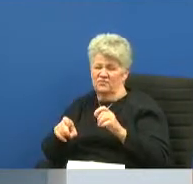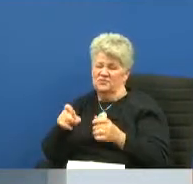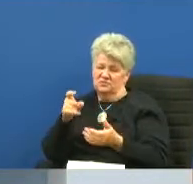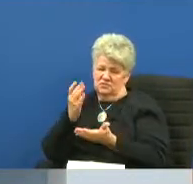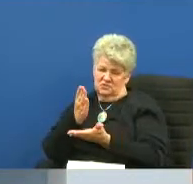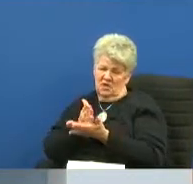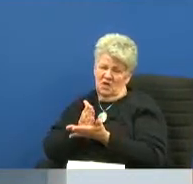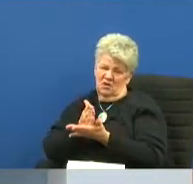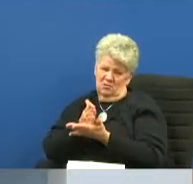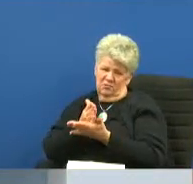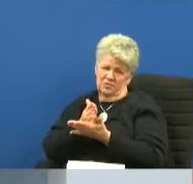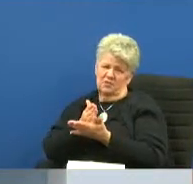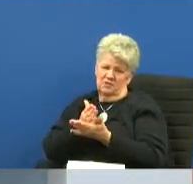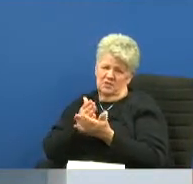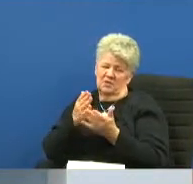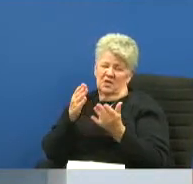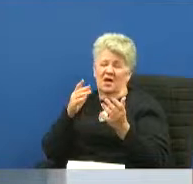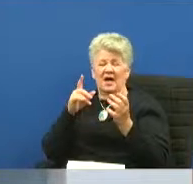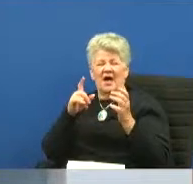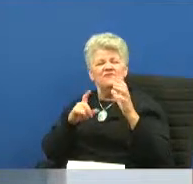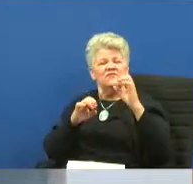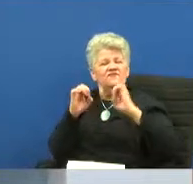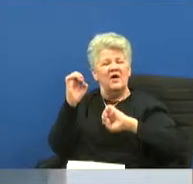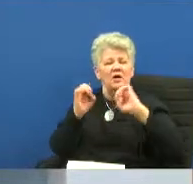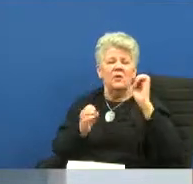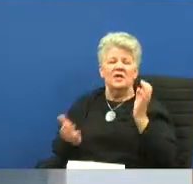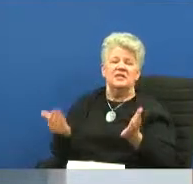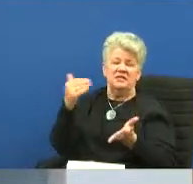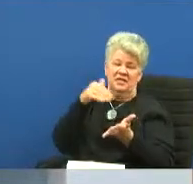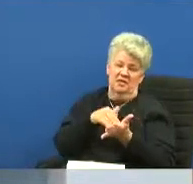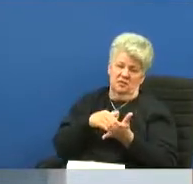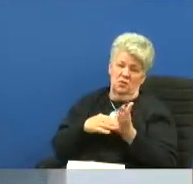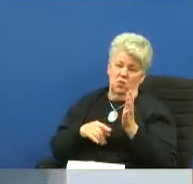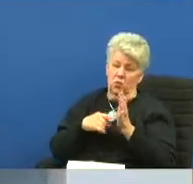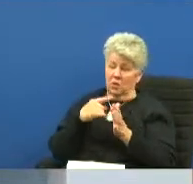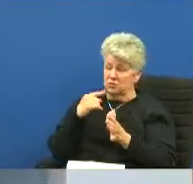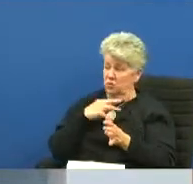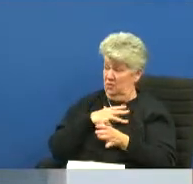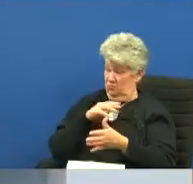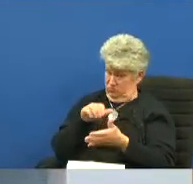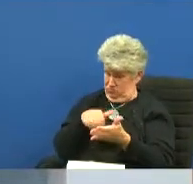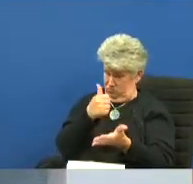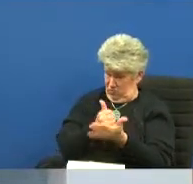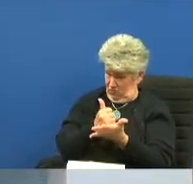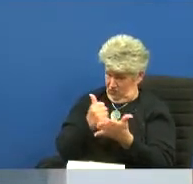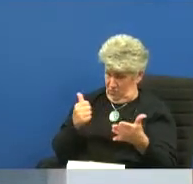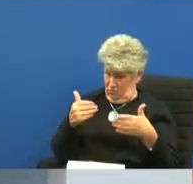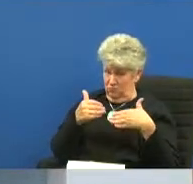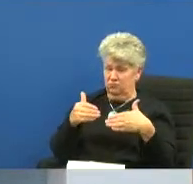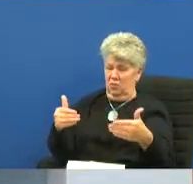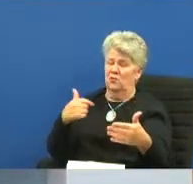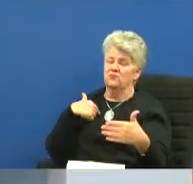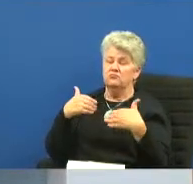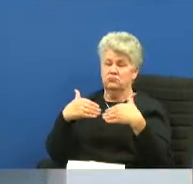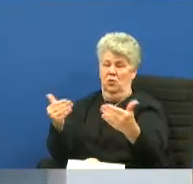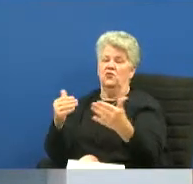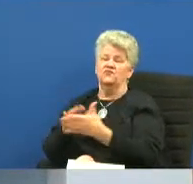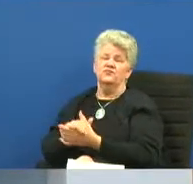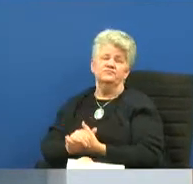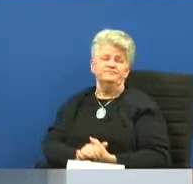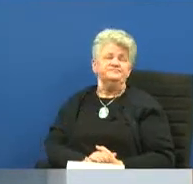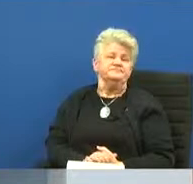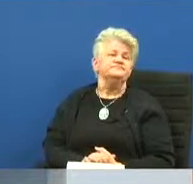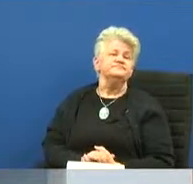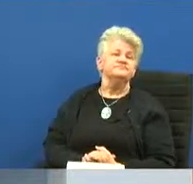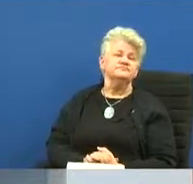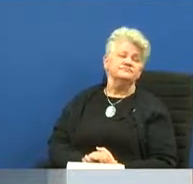reevaluated once we get moving once we have approval to be able to move in that direction. Okay. And